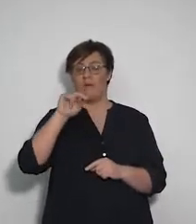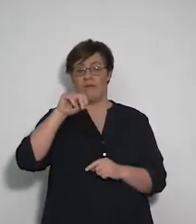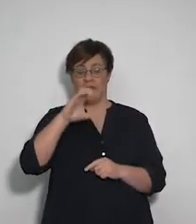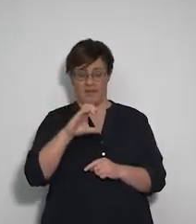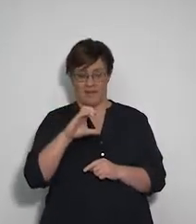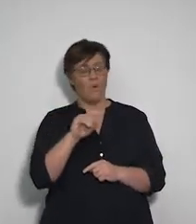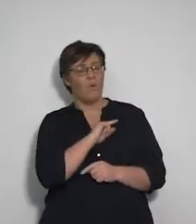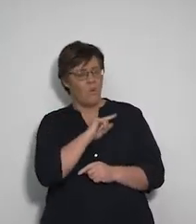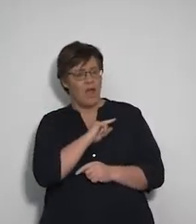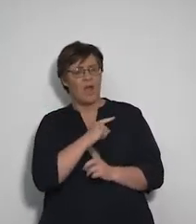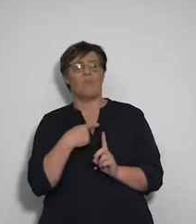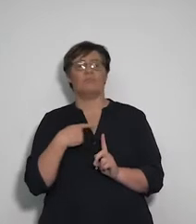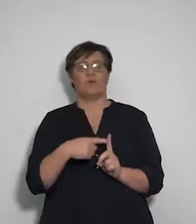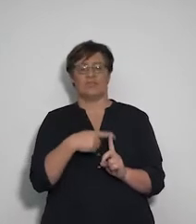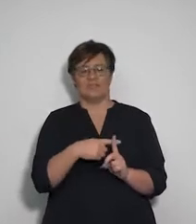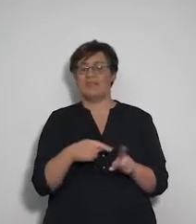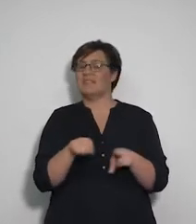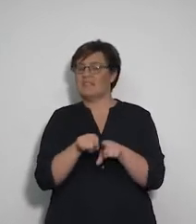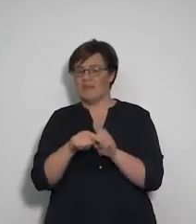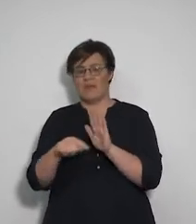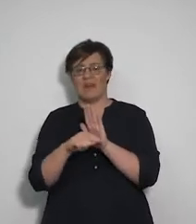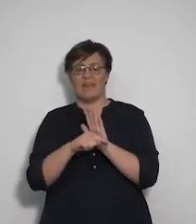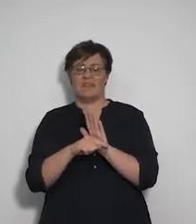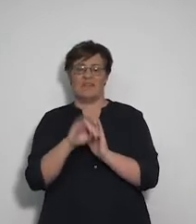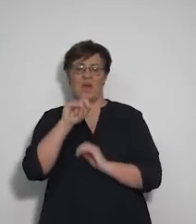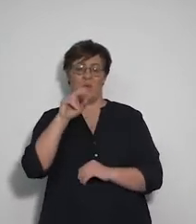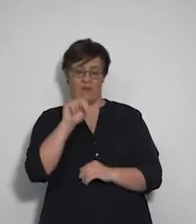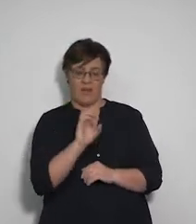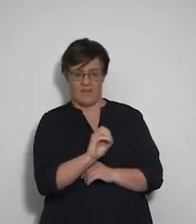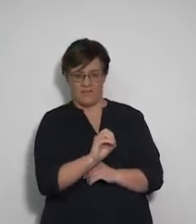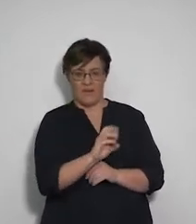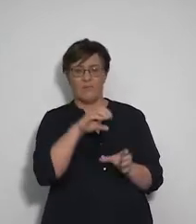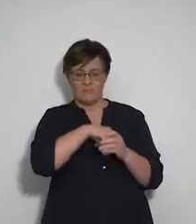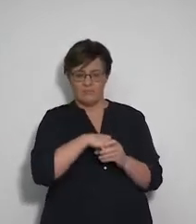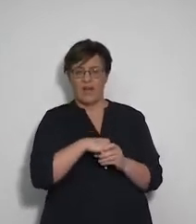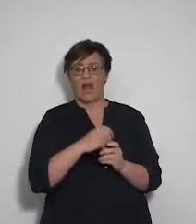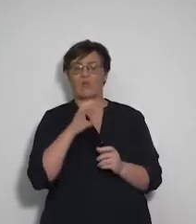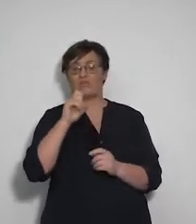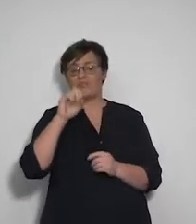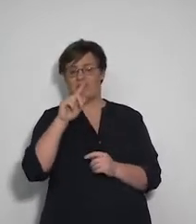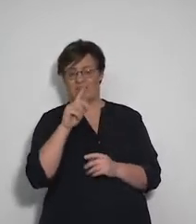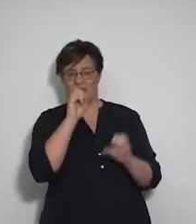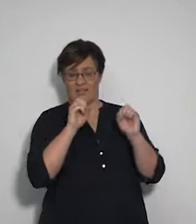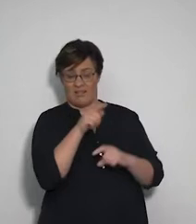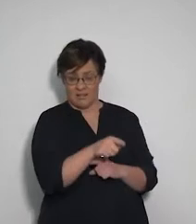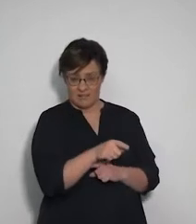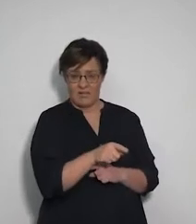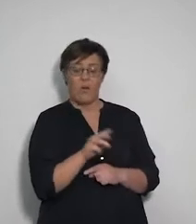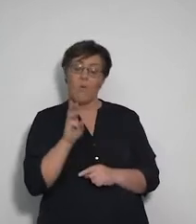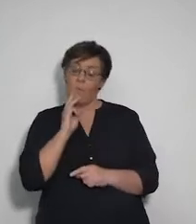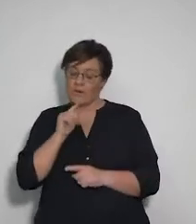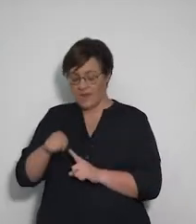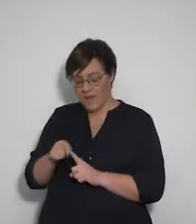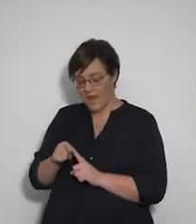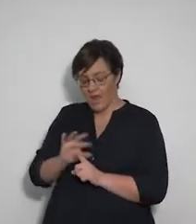they consist of positive as well as negative ions that are pegged in a crystal lattice, okay? So the water molecules, they